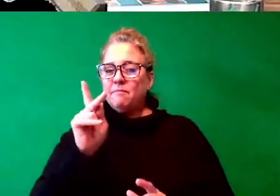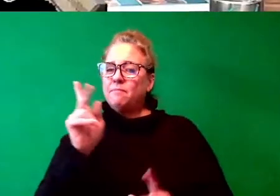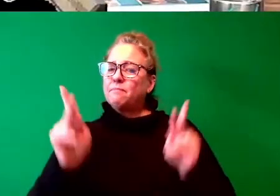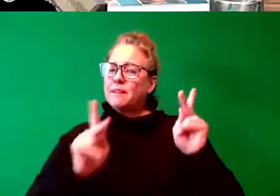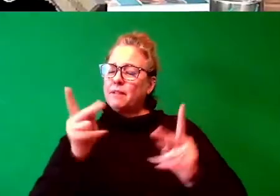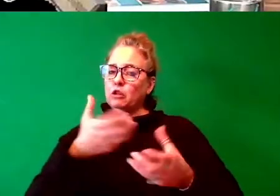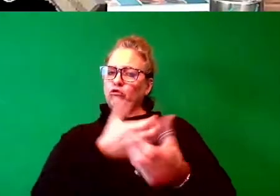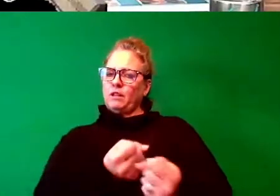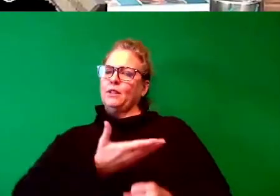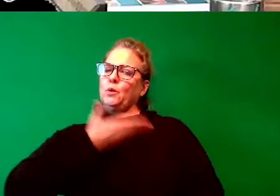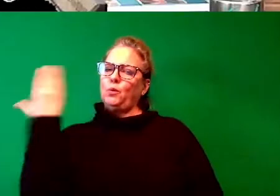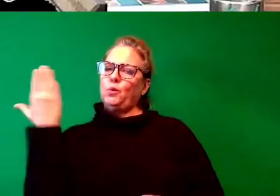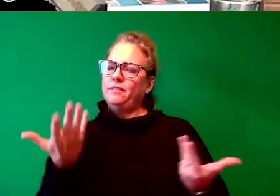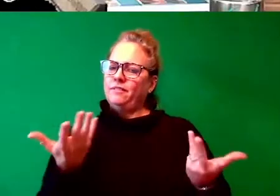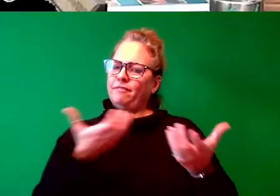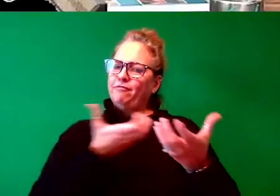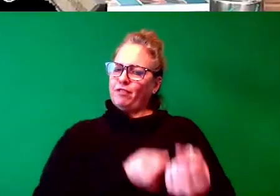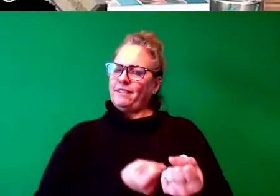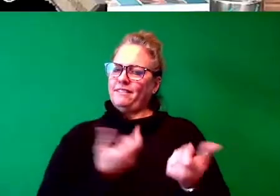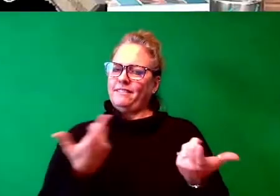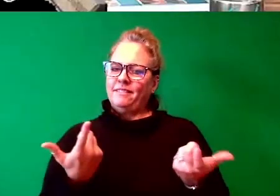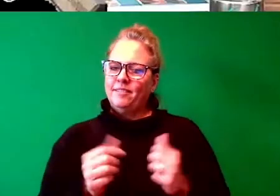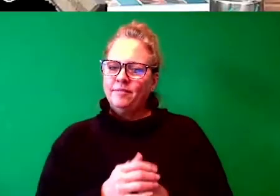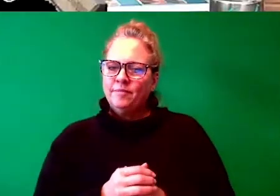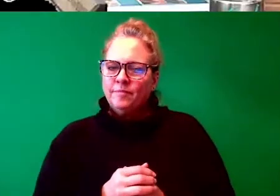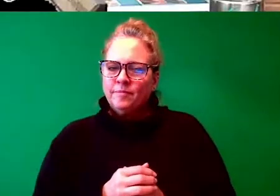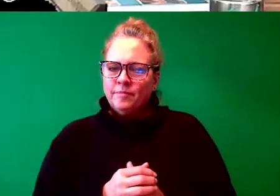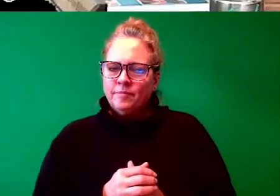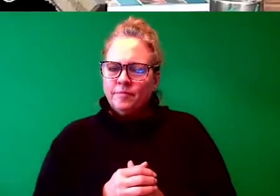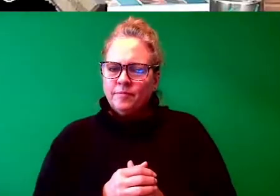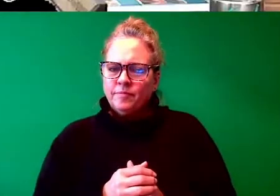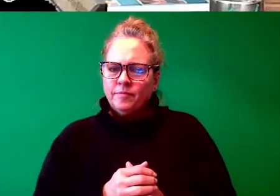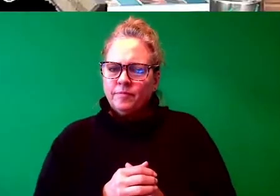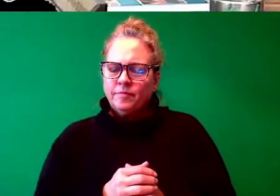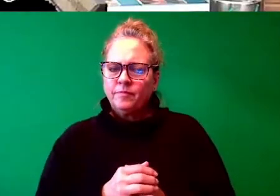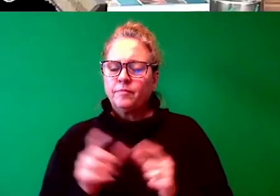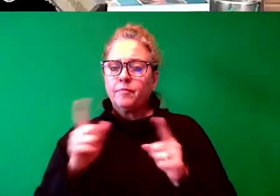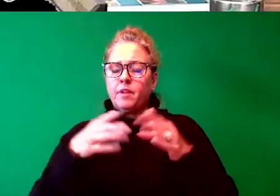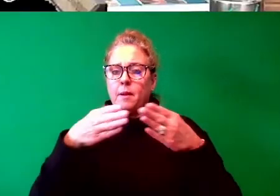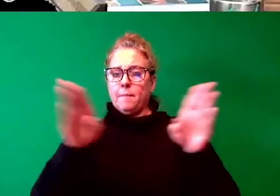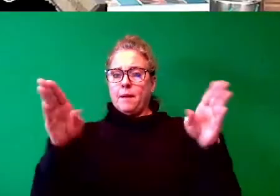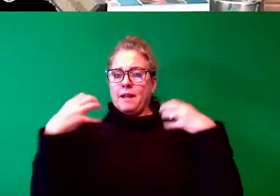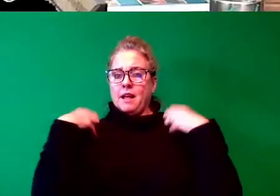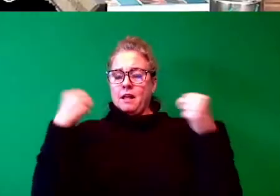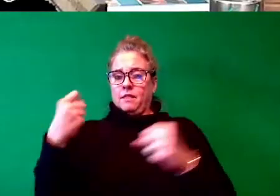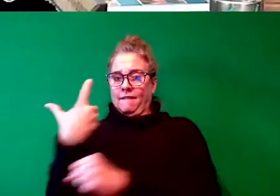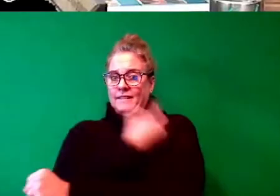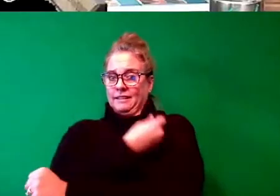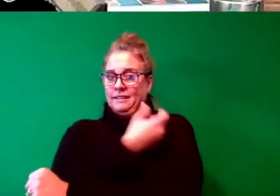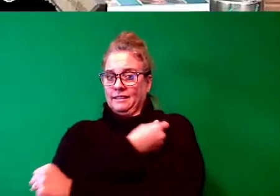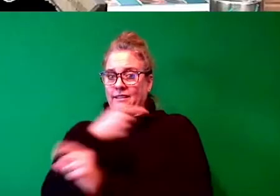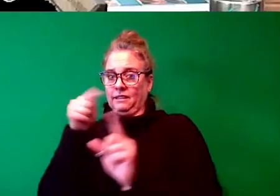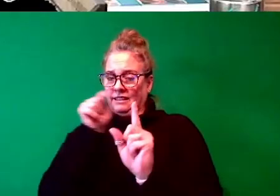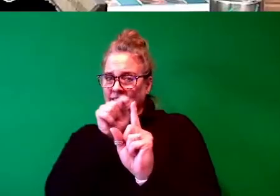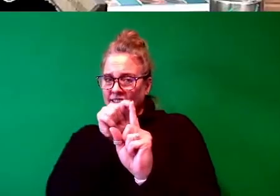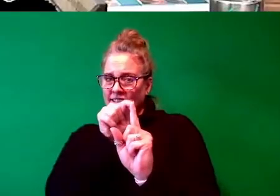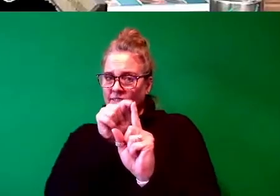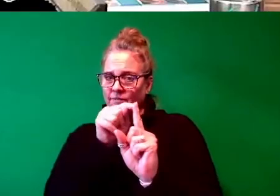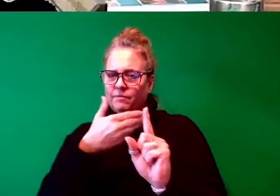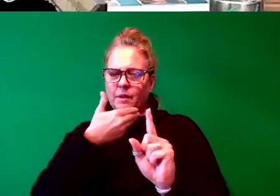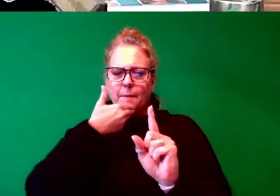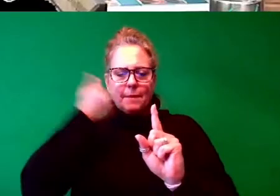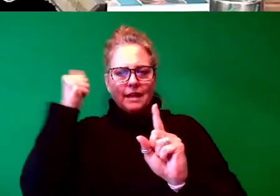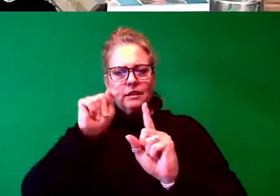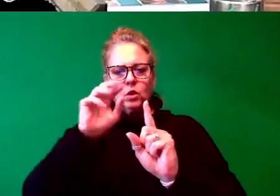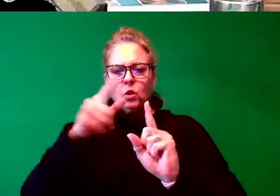about vaccines and public health guidance in general. Vaccines are still our very best tool for